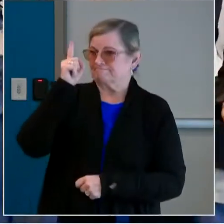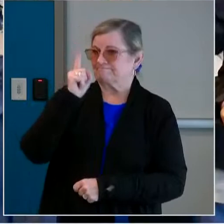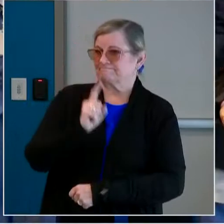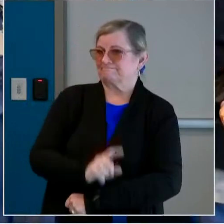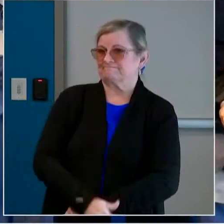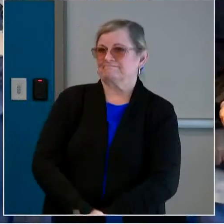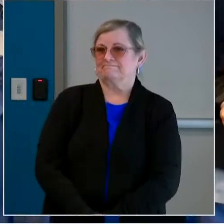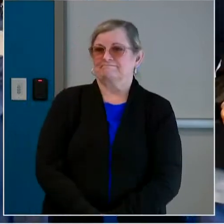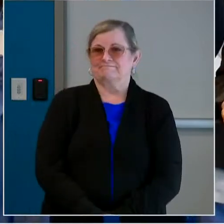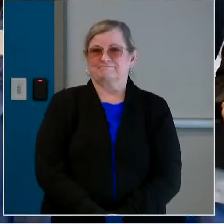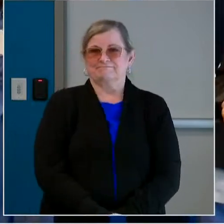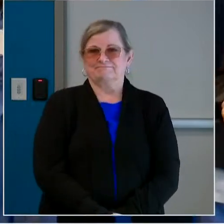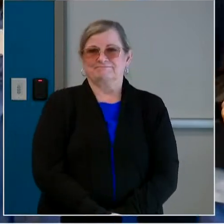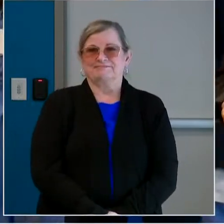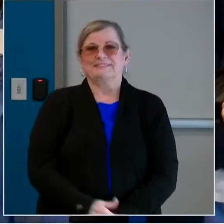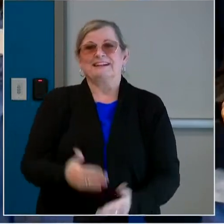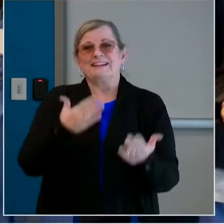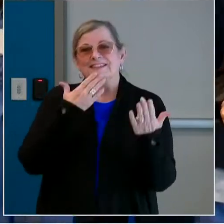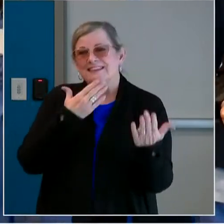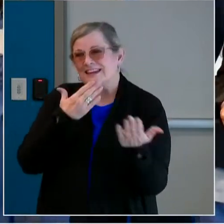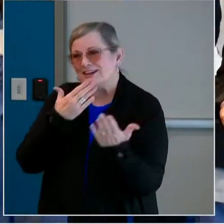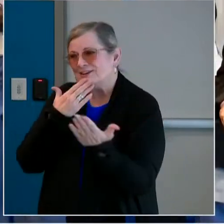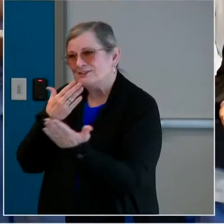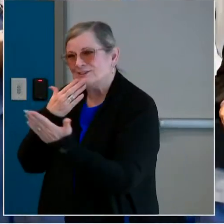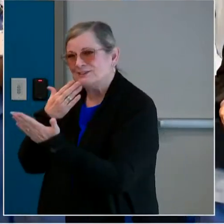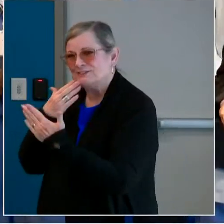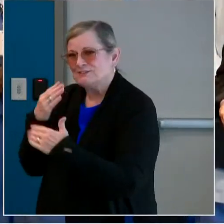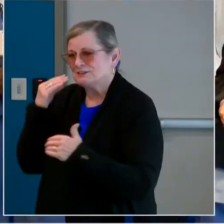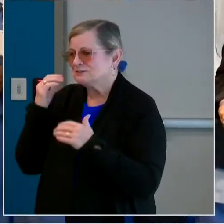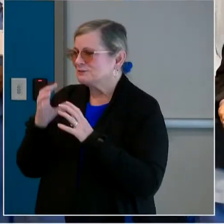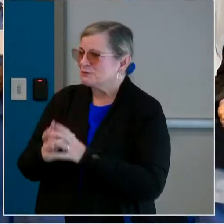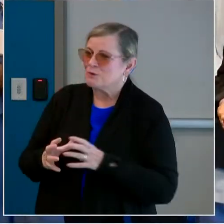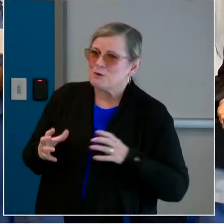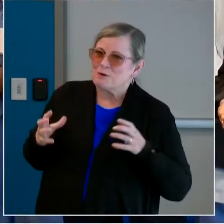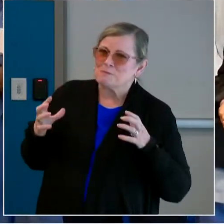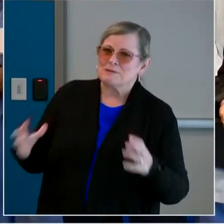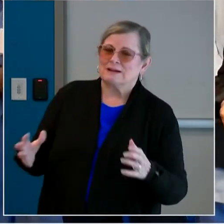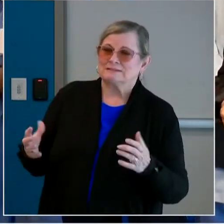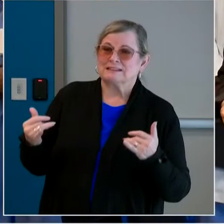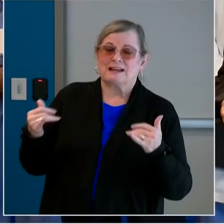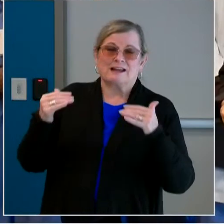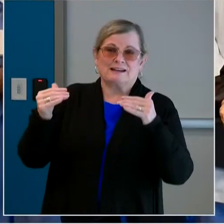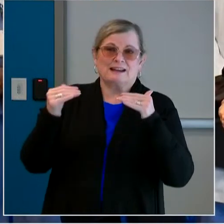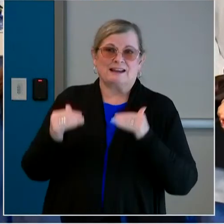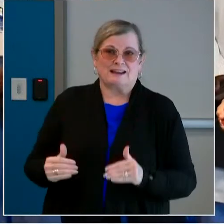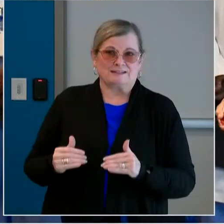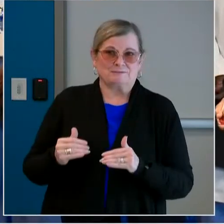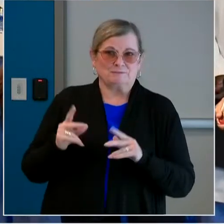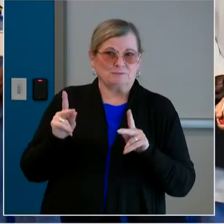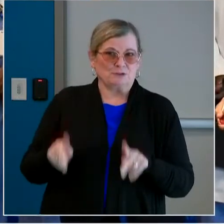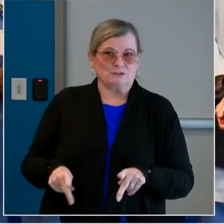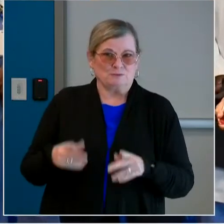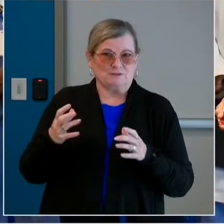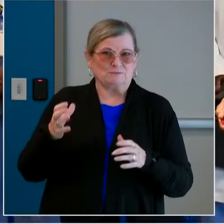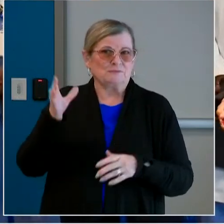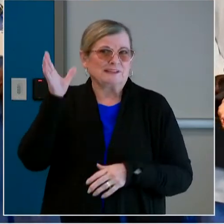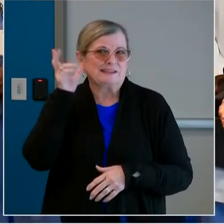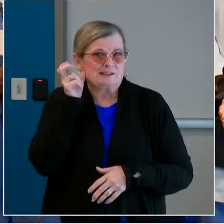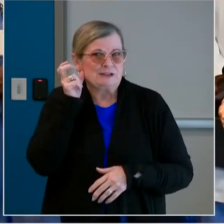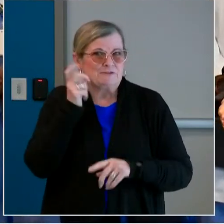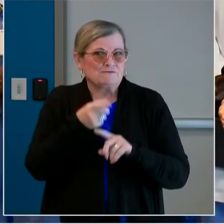Thank you all so much. Next, we are going to be hearing from Planned Parenthood Metropolitan Washington,